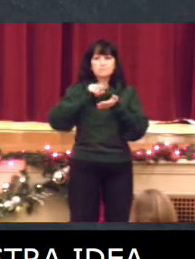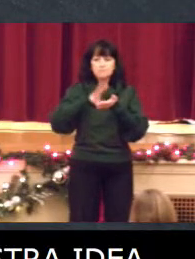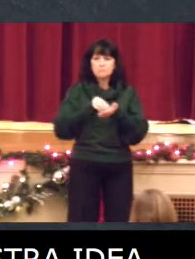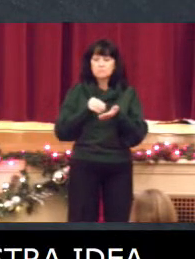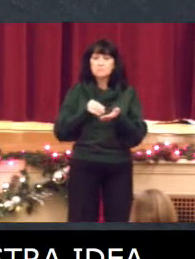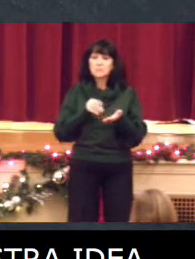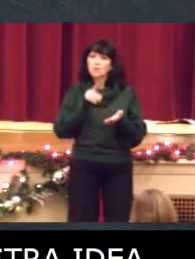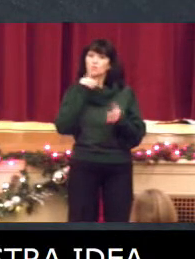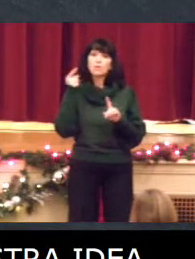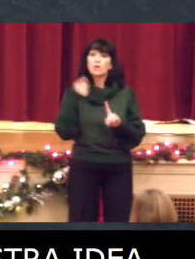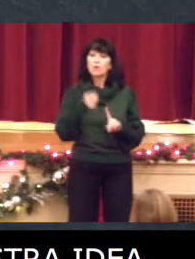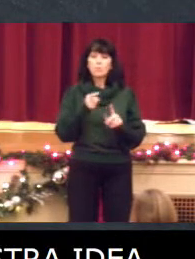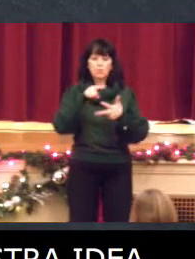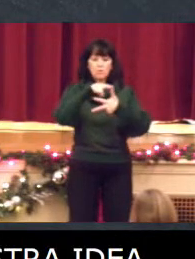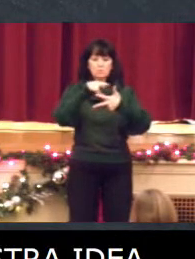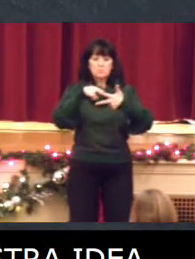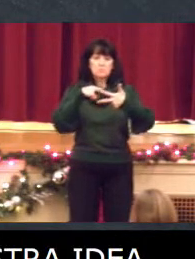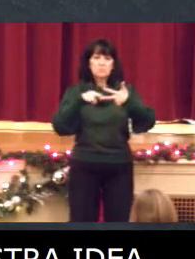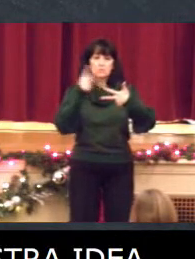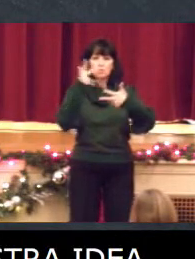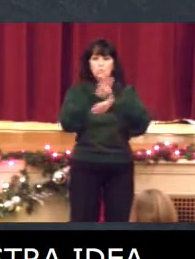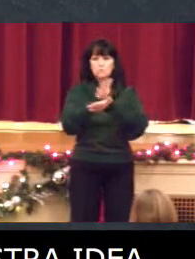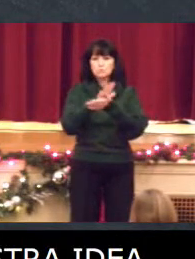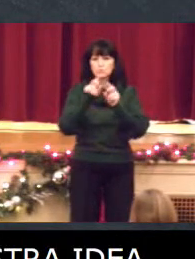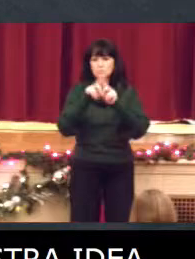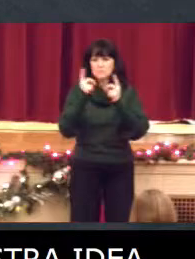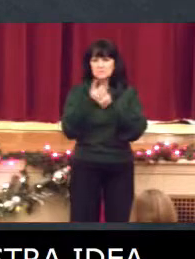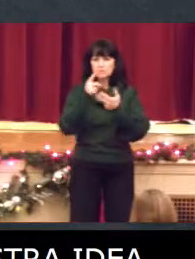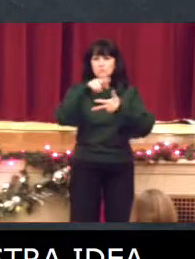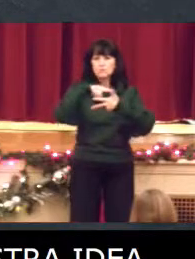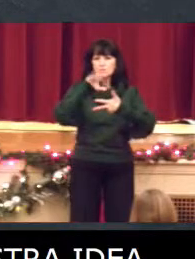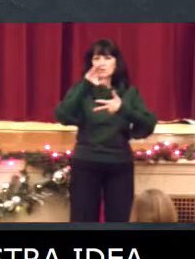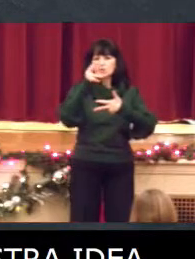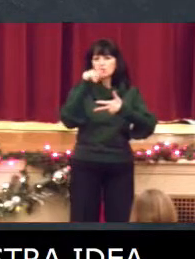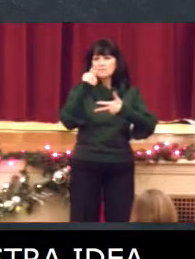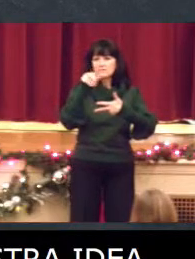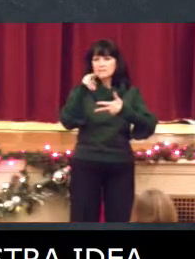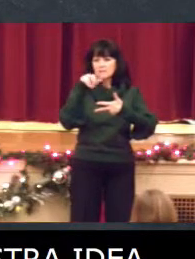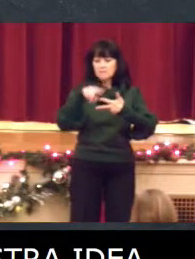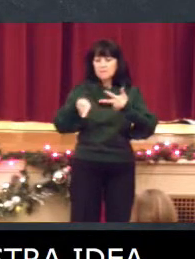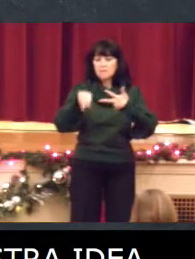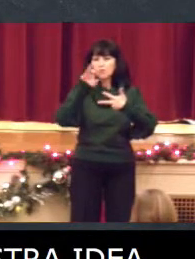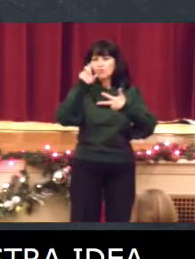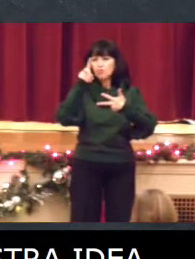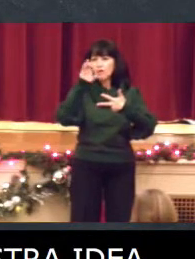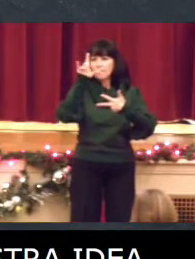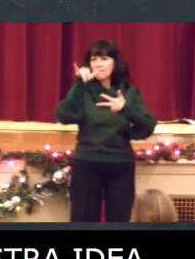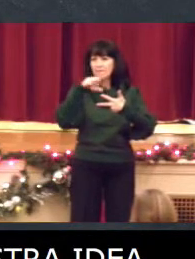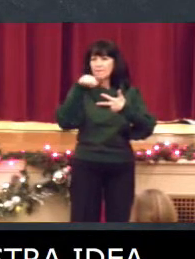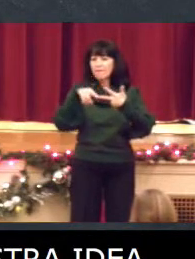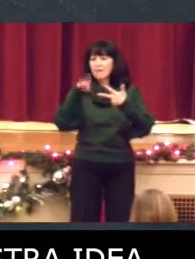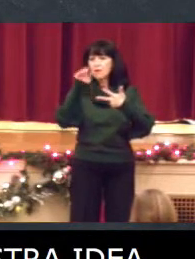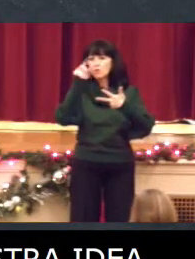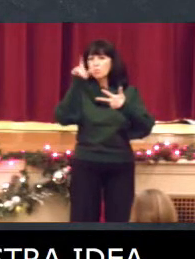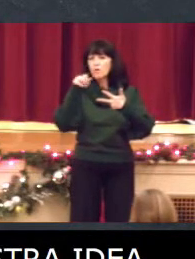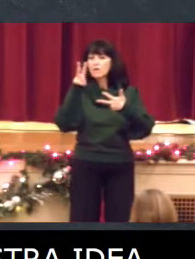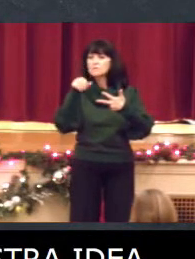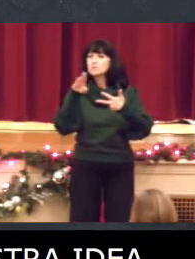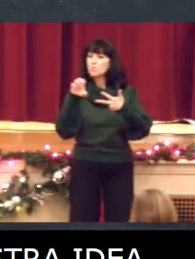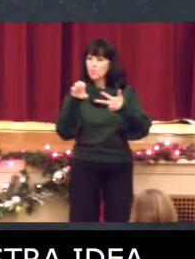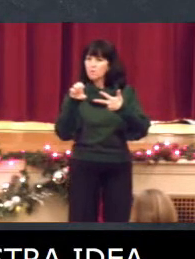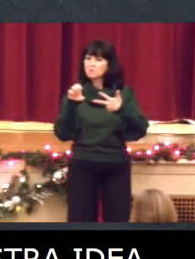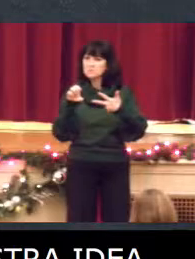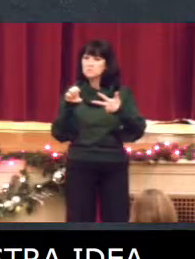districts, Christina, Brandywine, and Red Clay, with buildings here in the city for preschool,